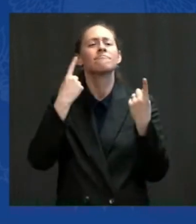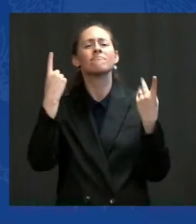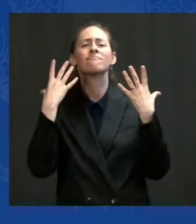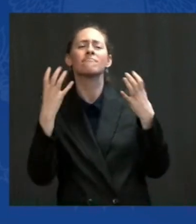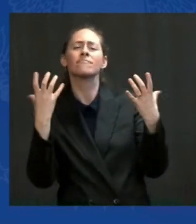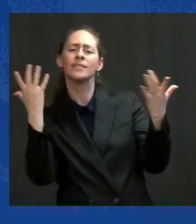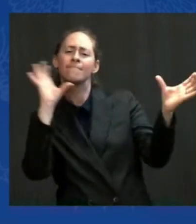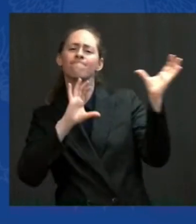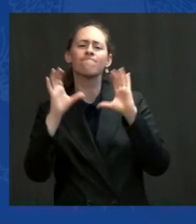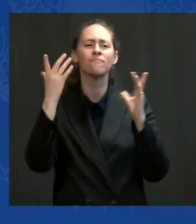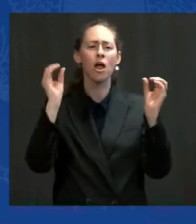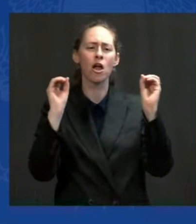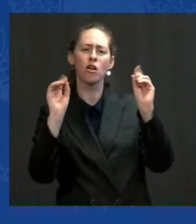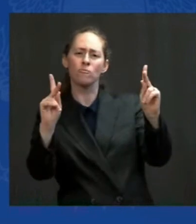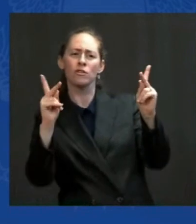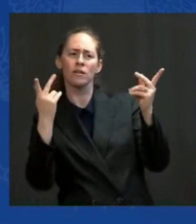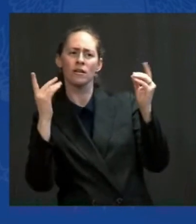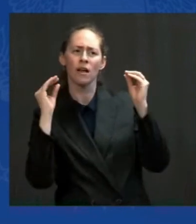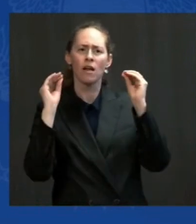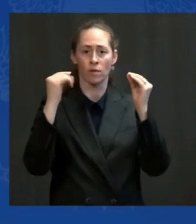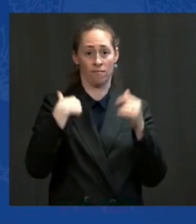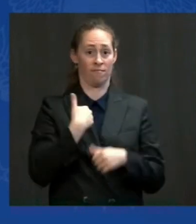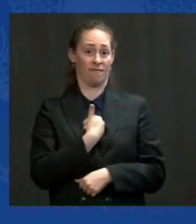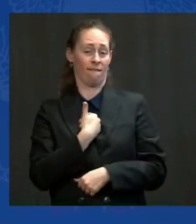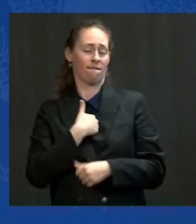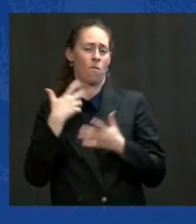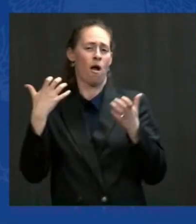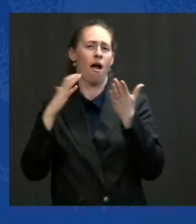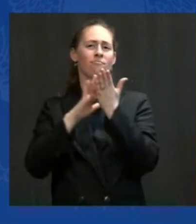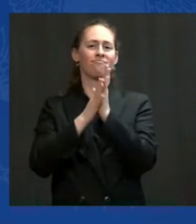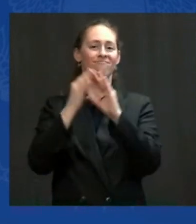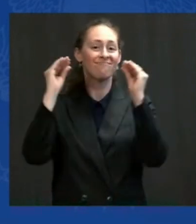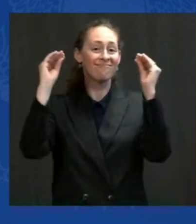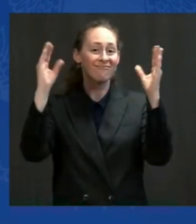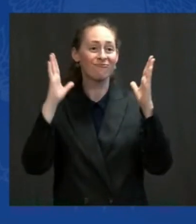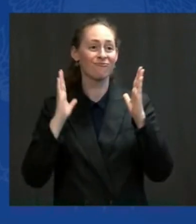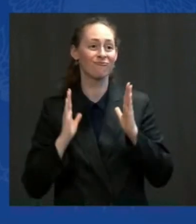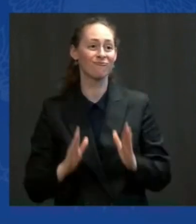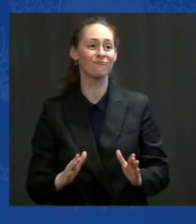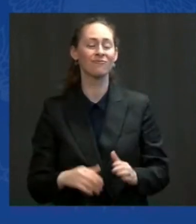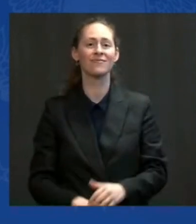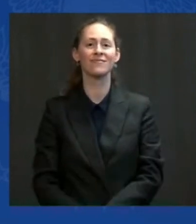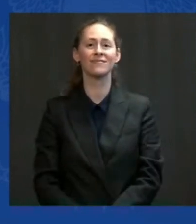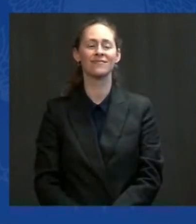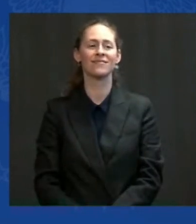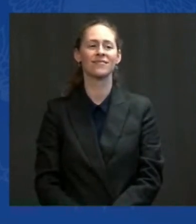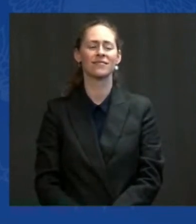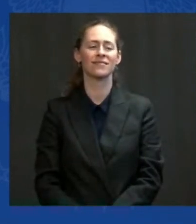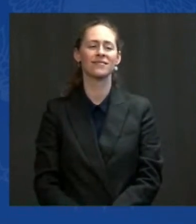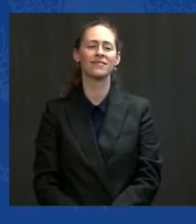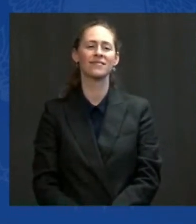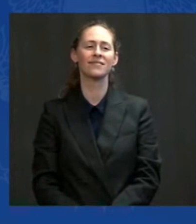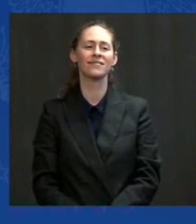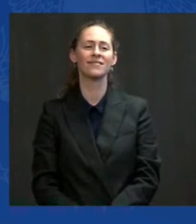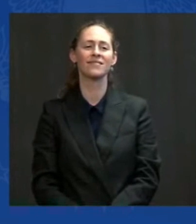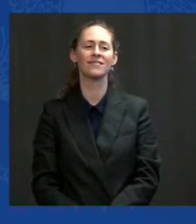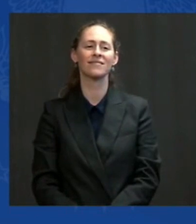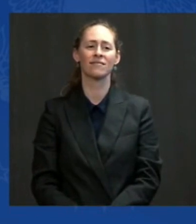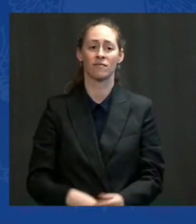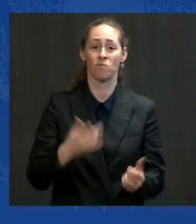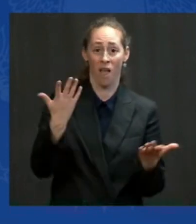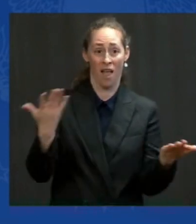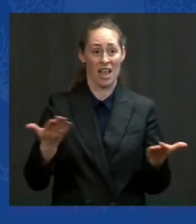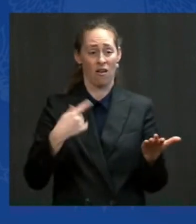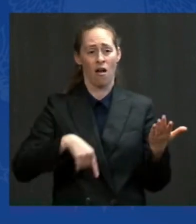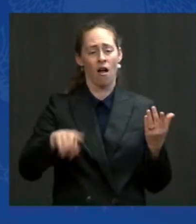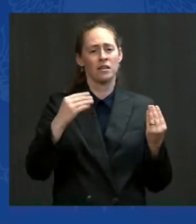a career in education. The advisors at MCC inspired me to become a college advisor. They are devoted